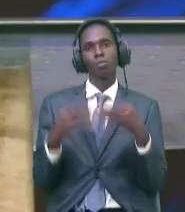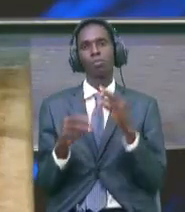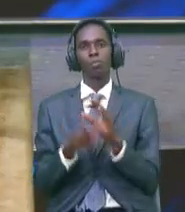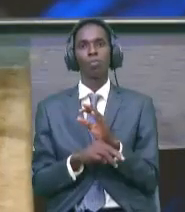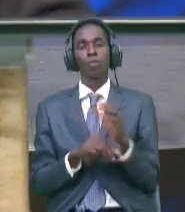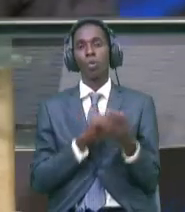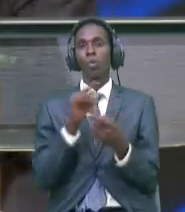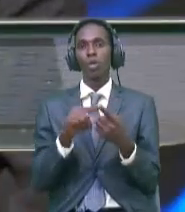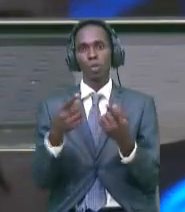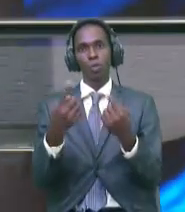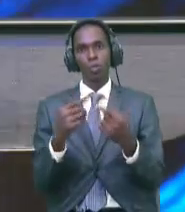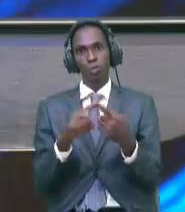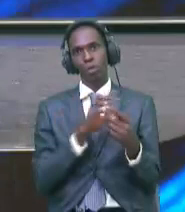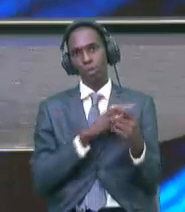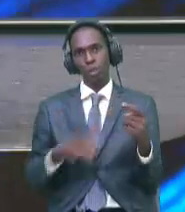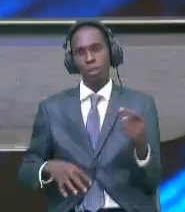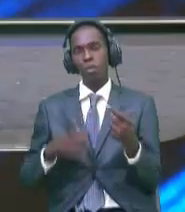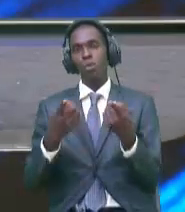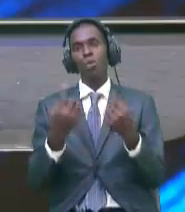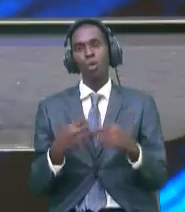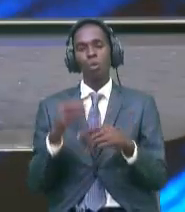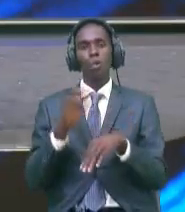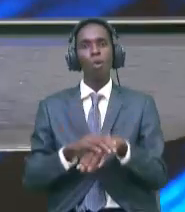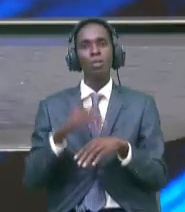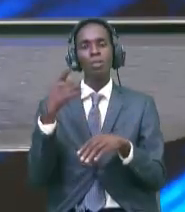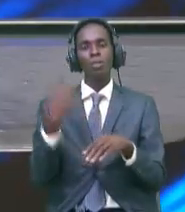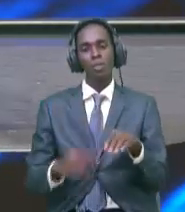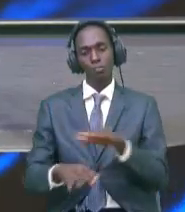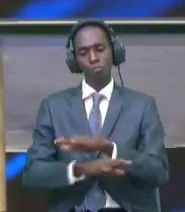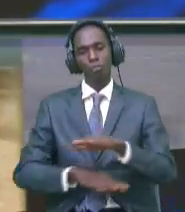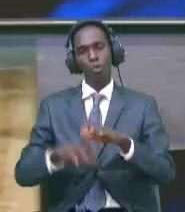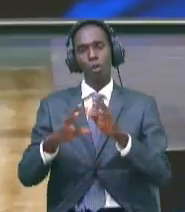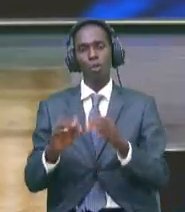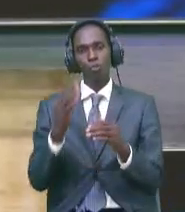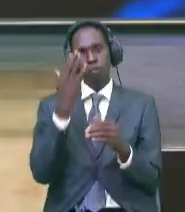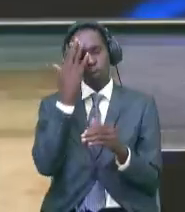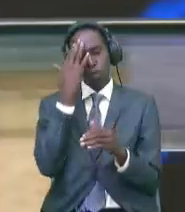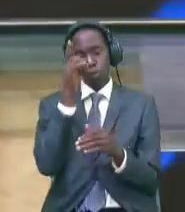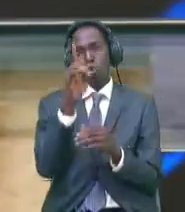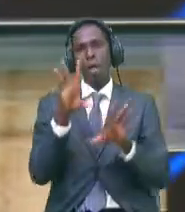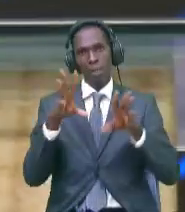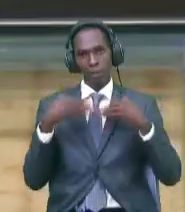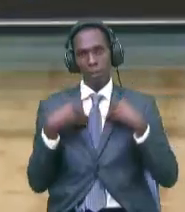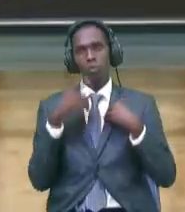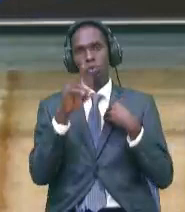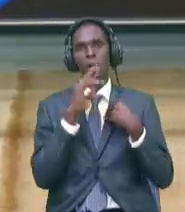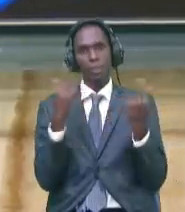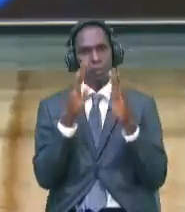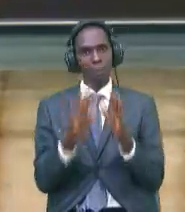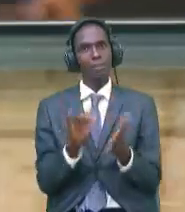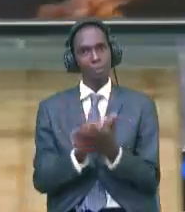come to Christ, you come on the basis of knowledge. You know you are a sinner. Knowledge. You